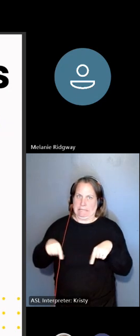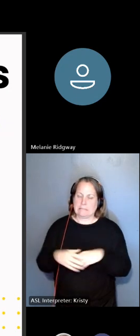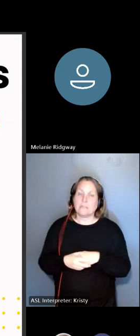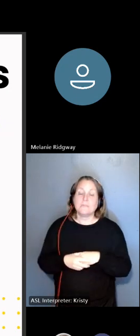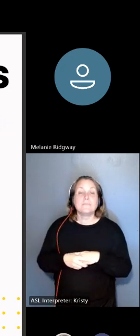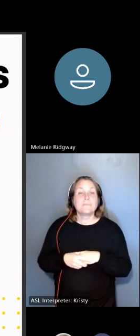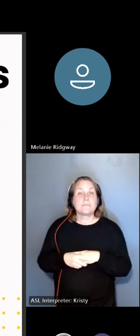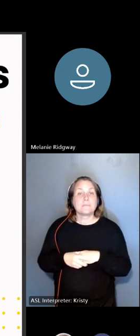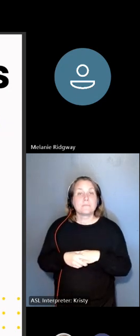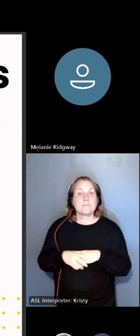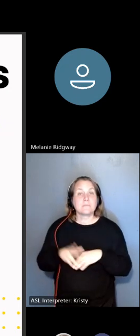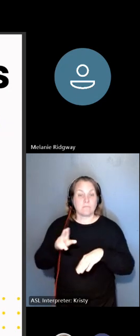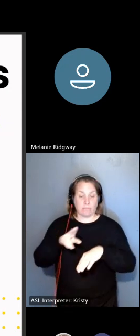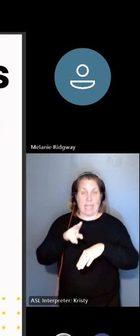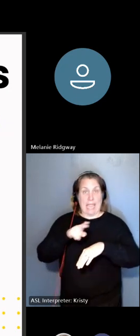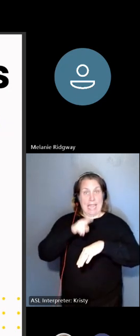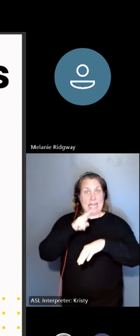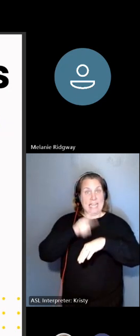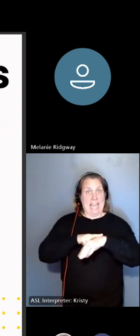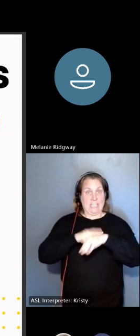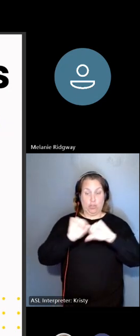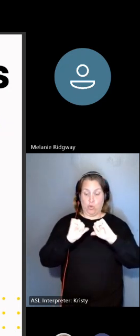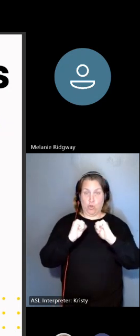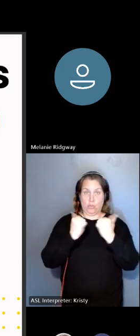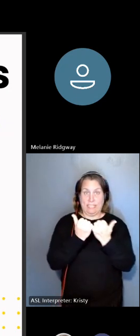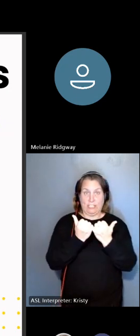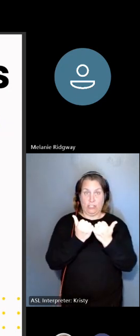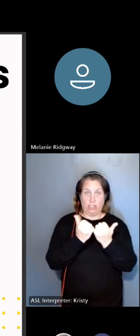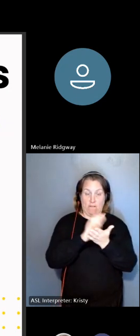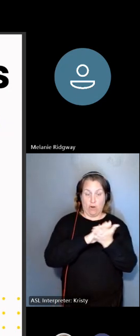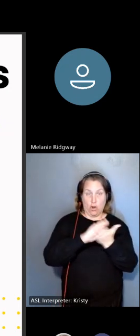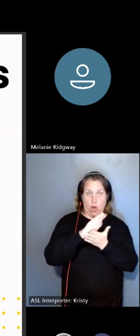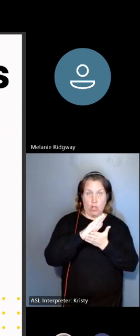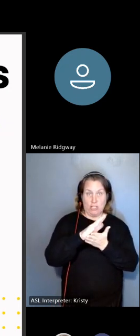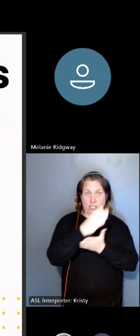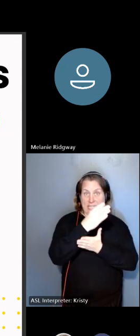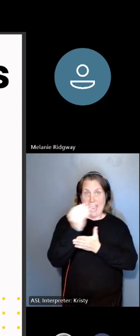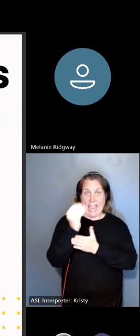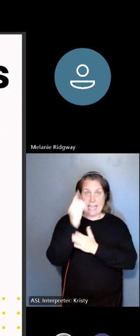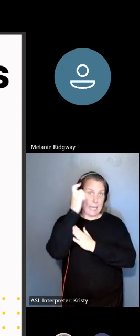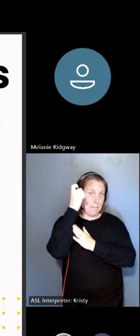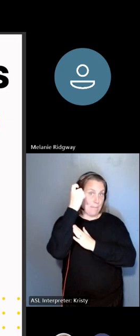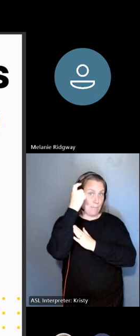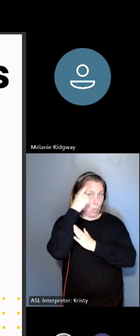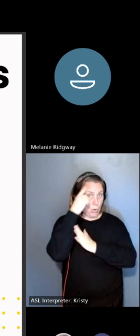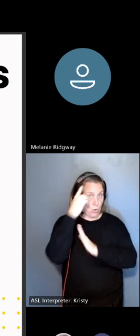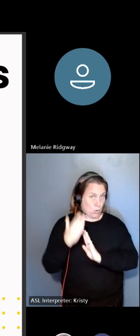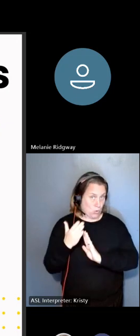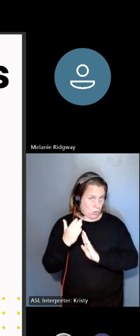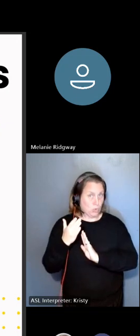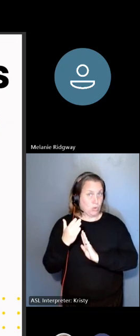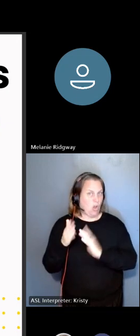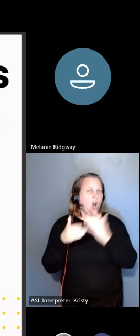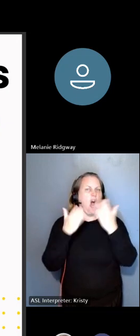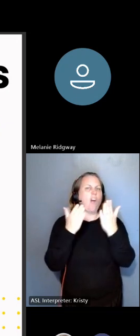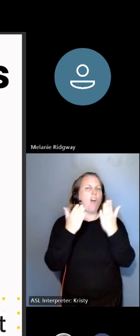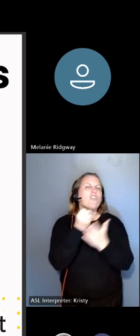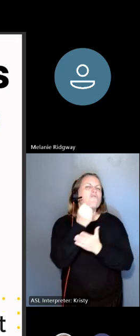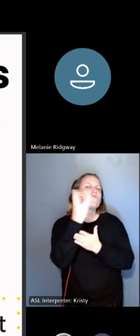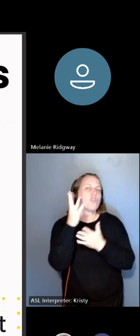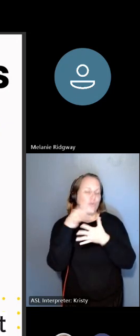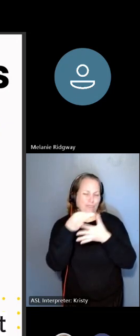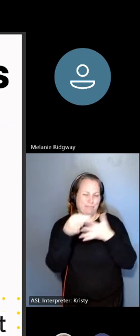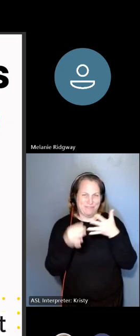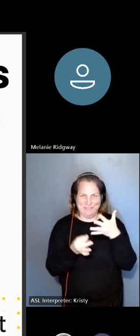Association of Colleges and Employers offer a few suggestions.